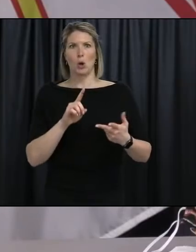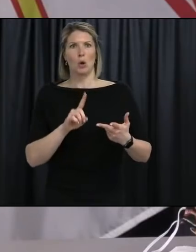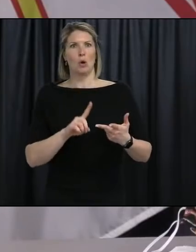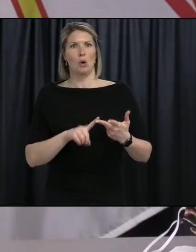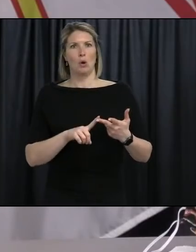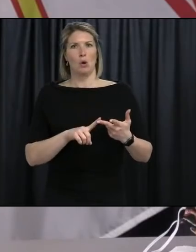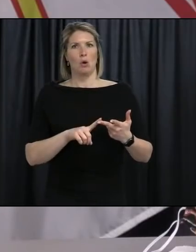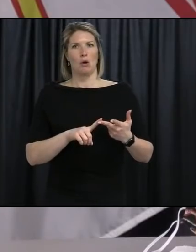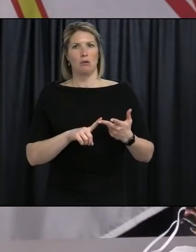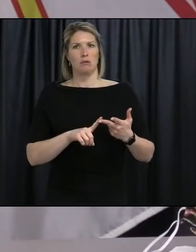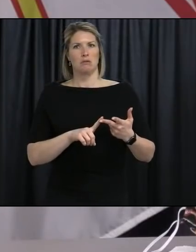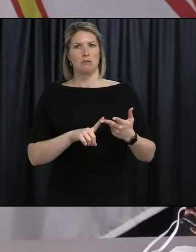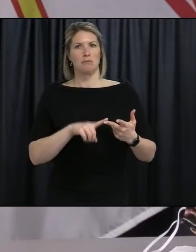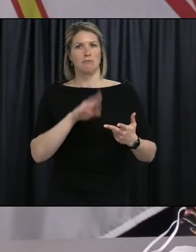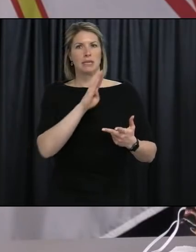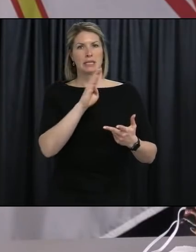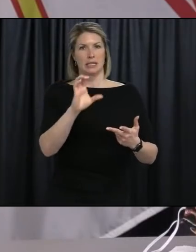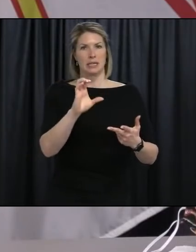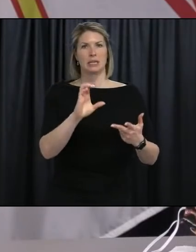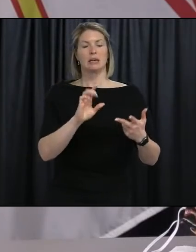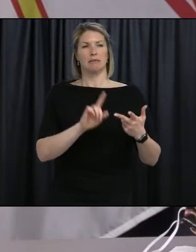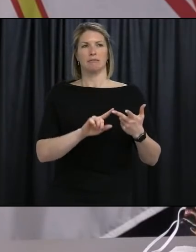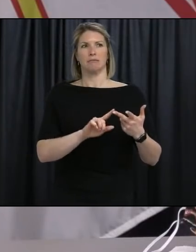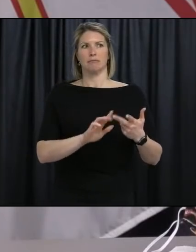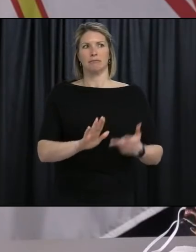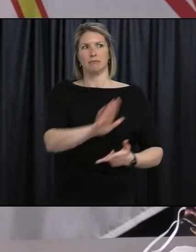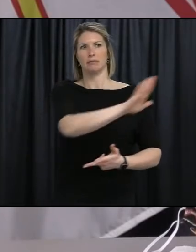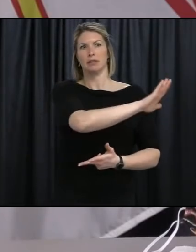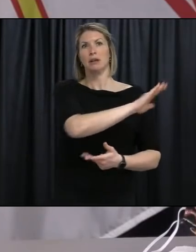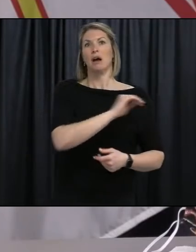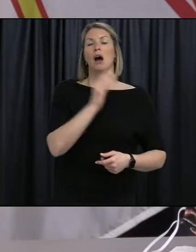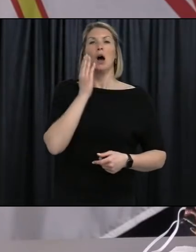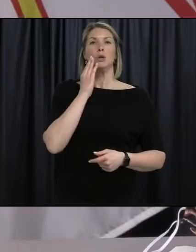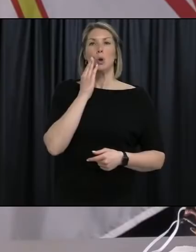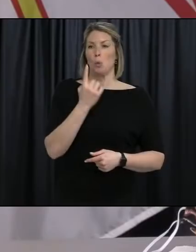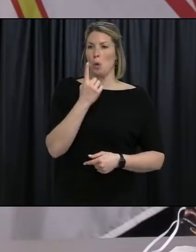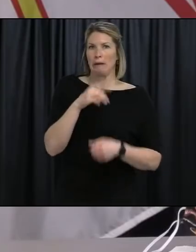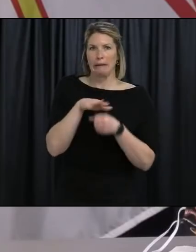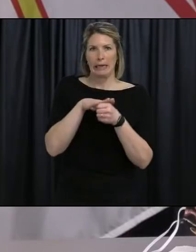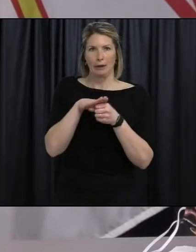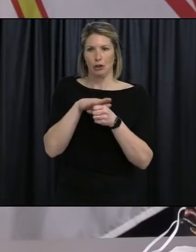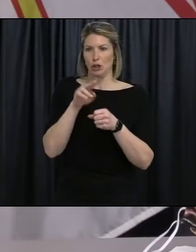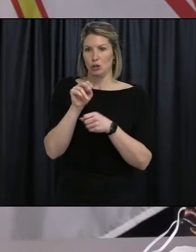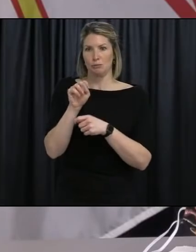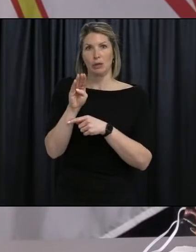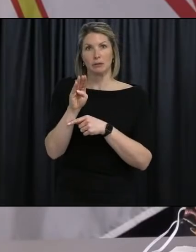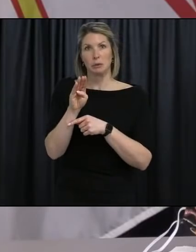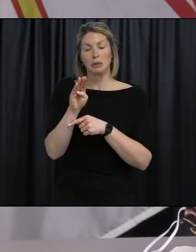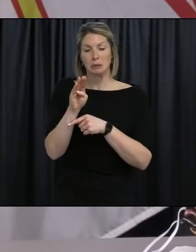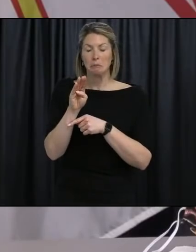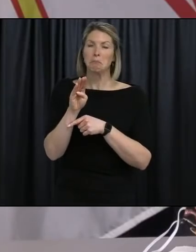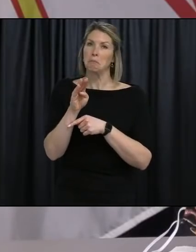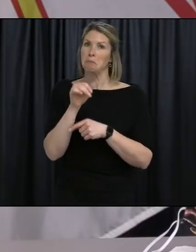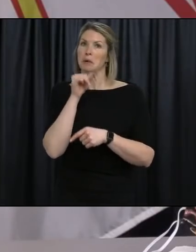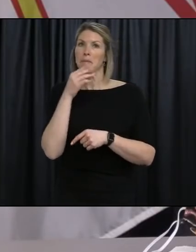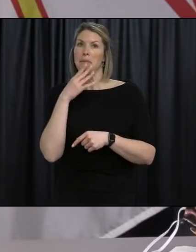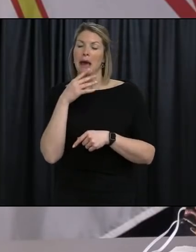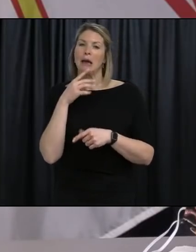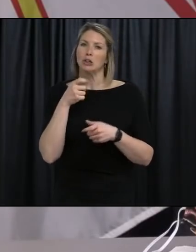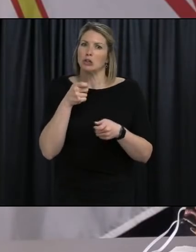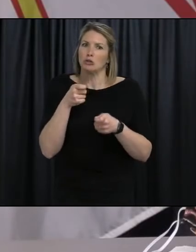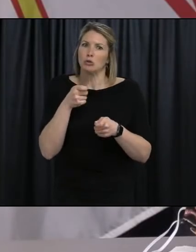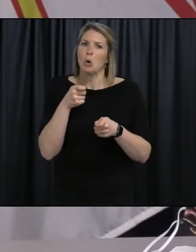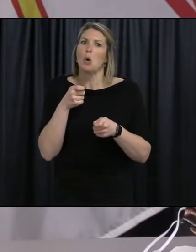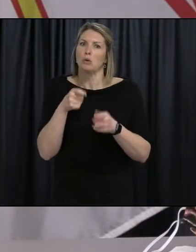in the adjacent Atlantic jurisdictions, save one area of New Brunswick, they were doing pretty good. So this is